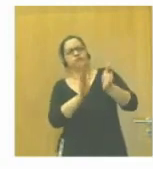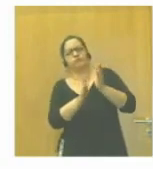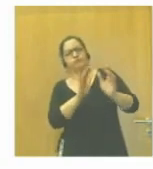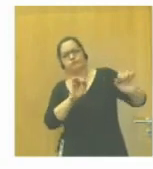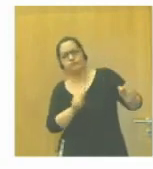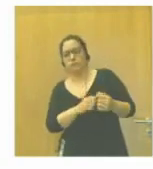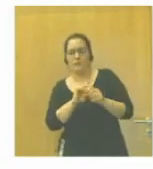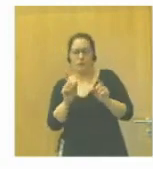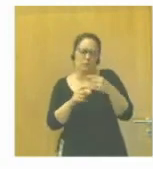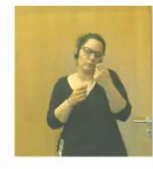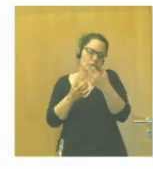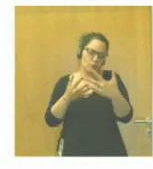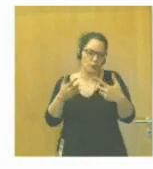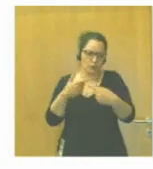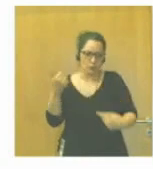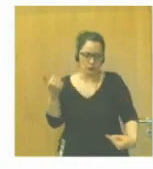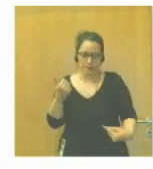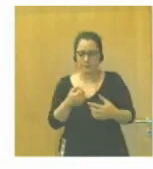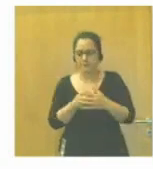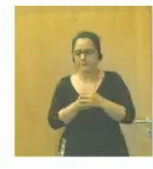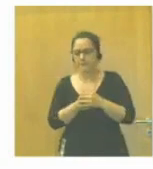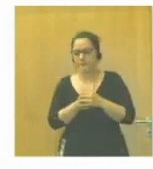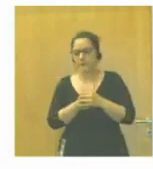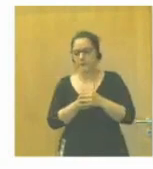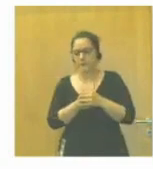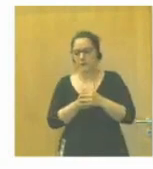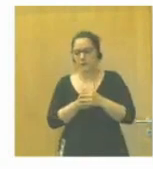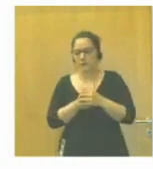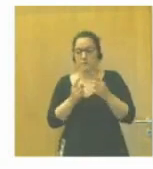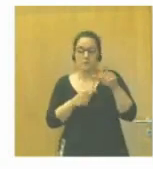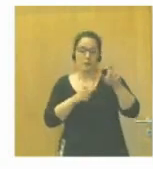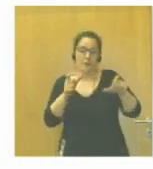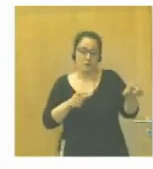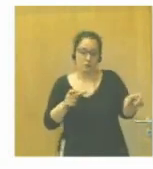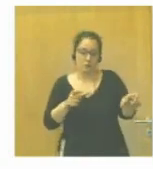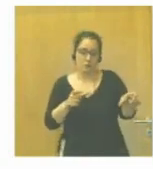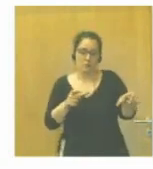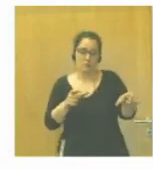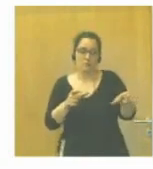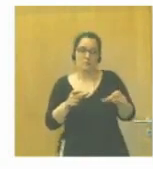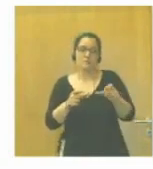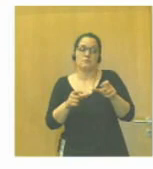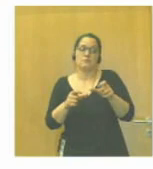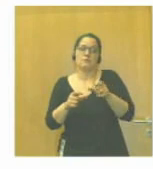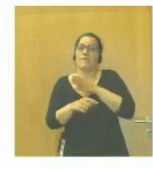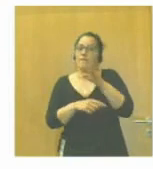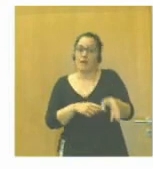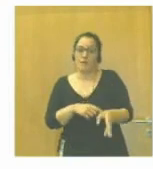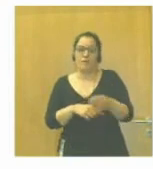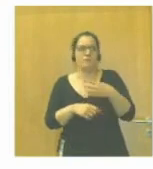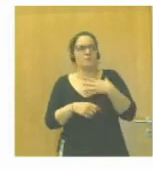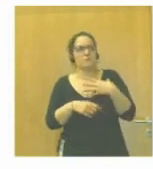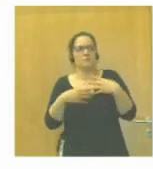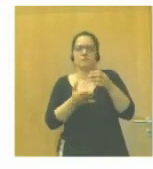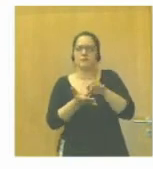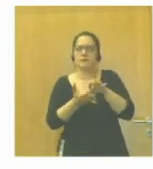But we do know that people are not well-trained in healthcare systems. We've been doing a survey of the workforce. We have about 70,000 respondents.